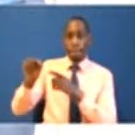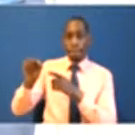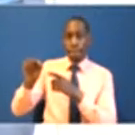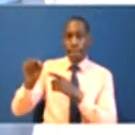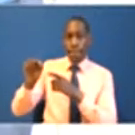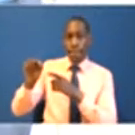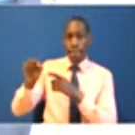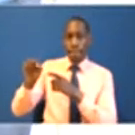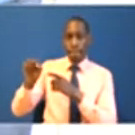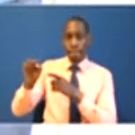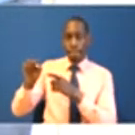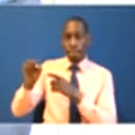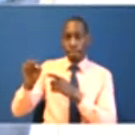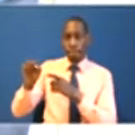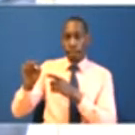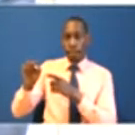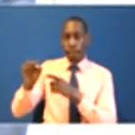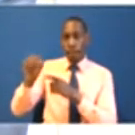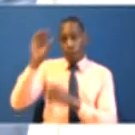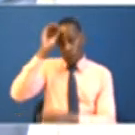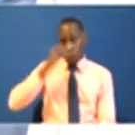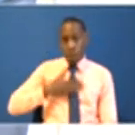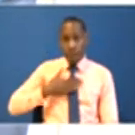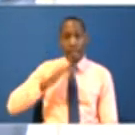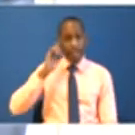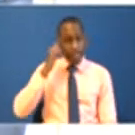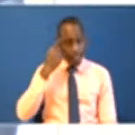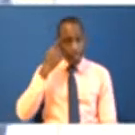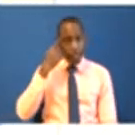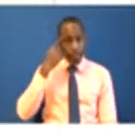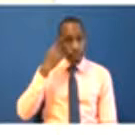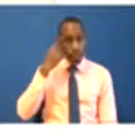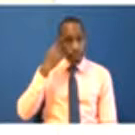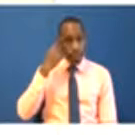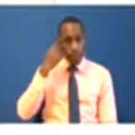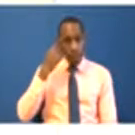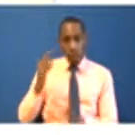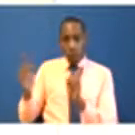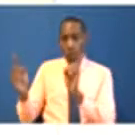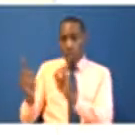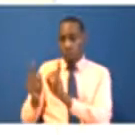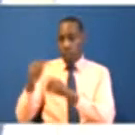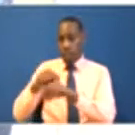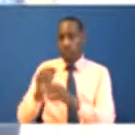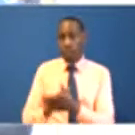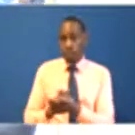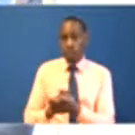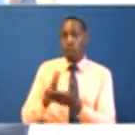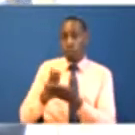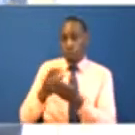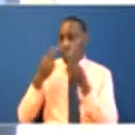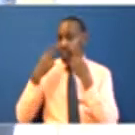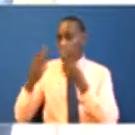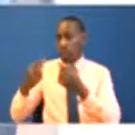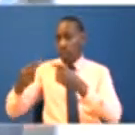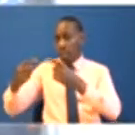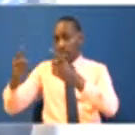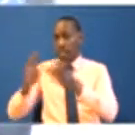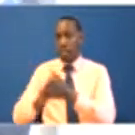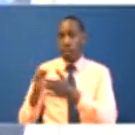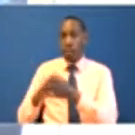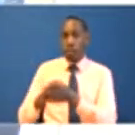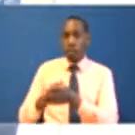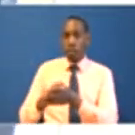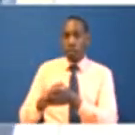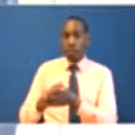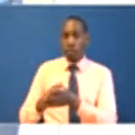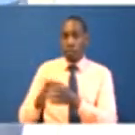course i think if um in terms of short term there's something that you can see there are roads that have